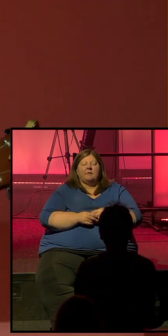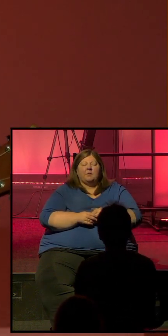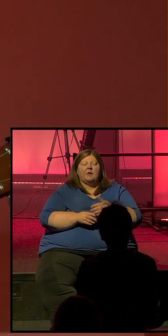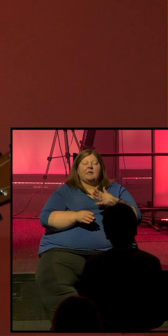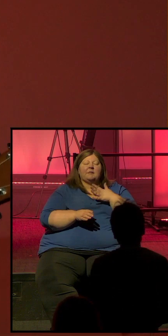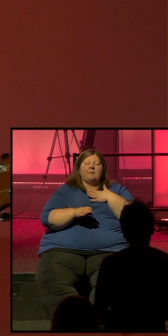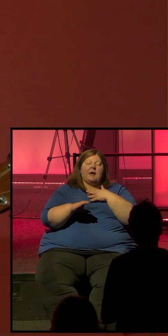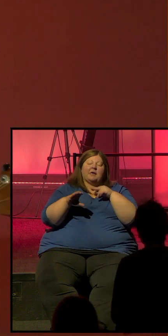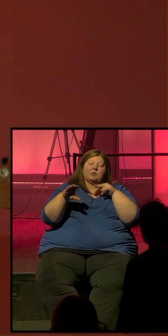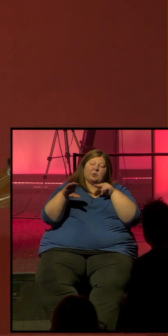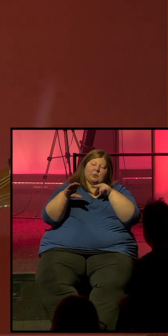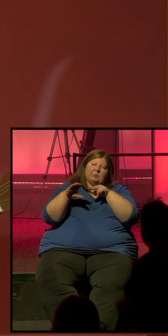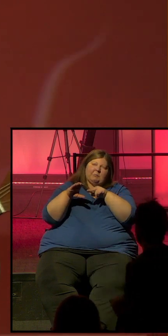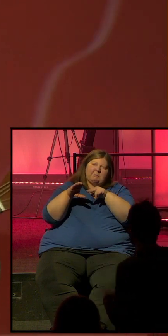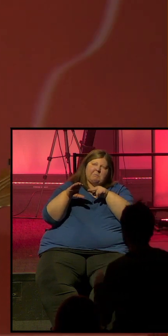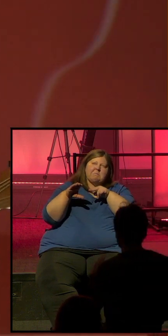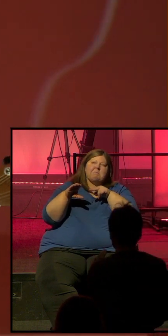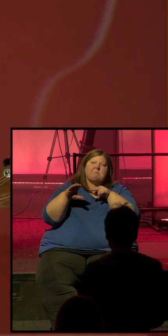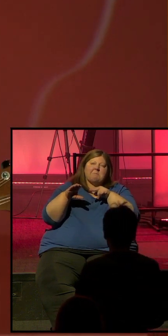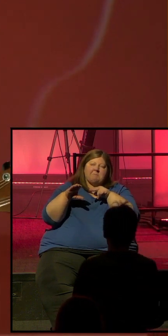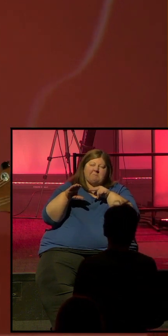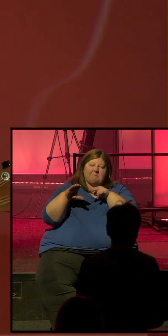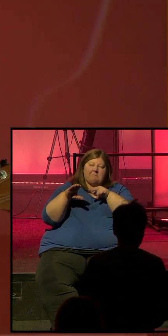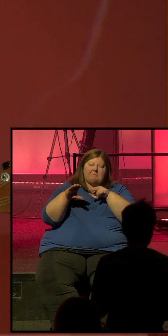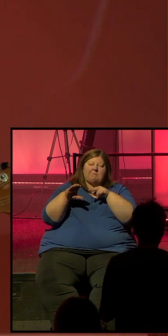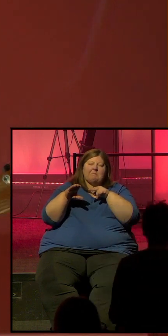weight? It was my turn